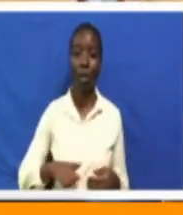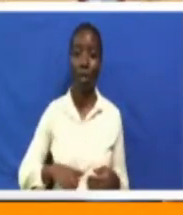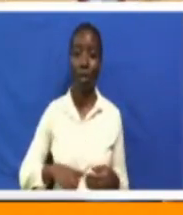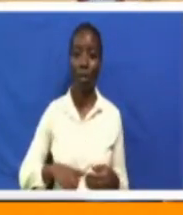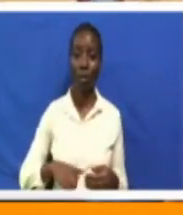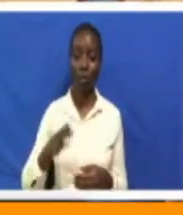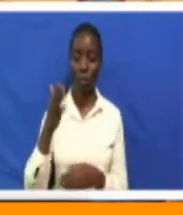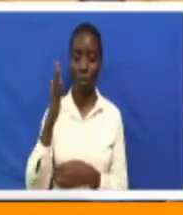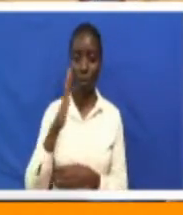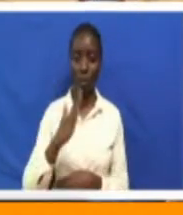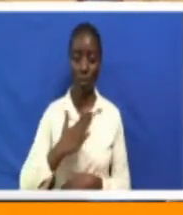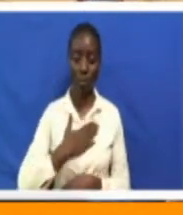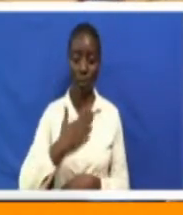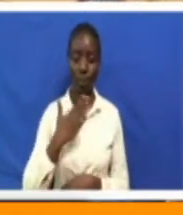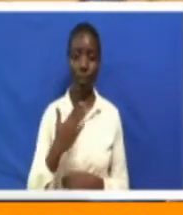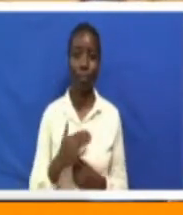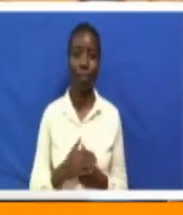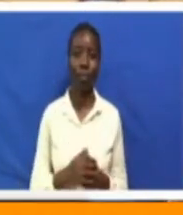foreign